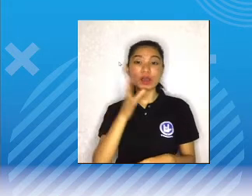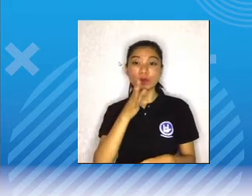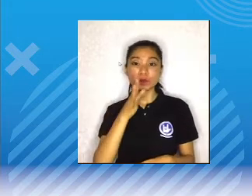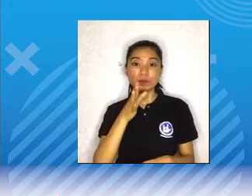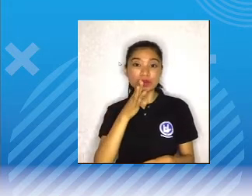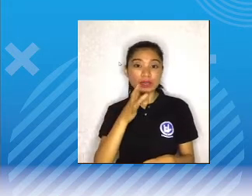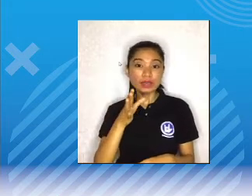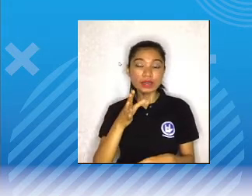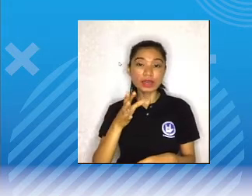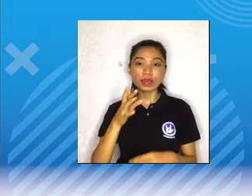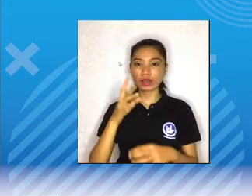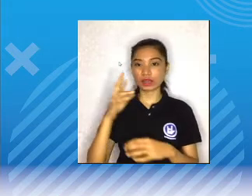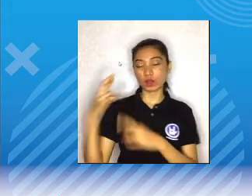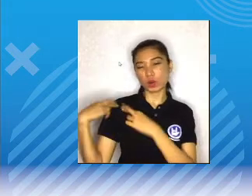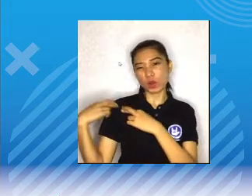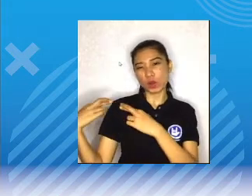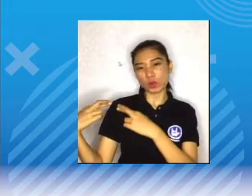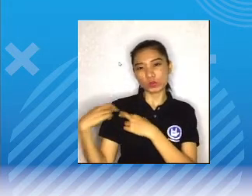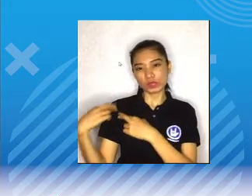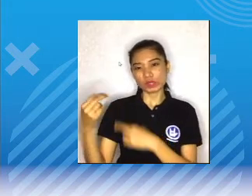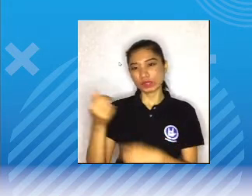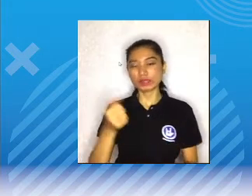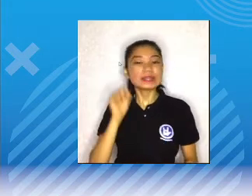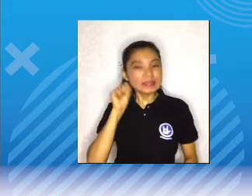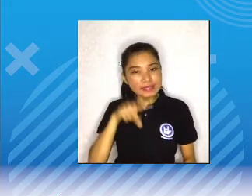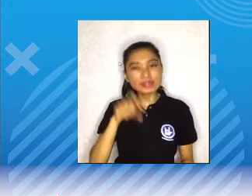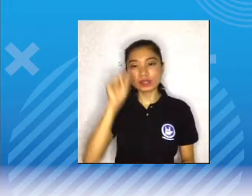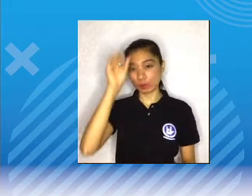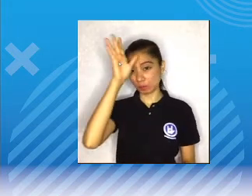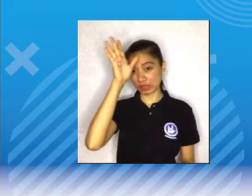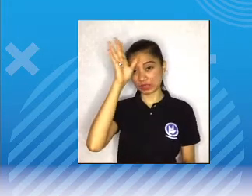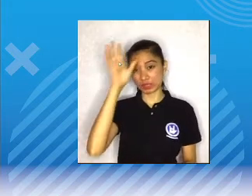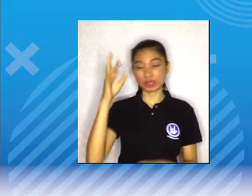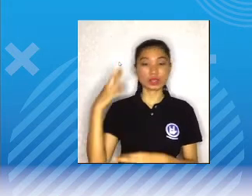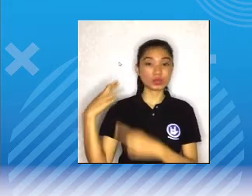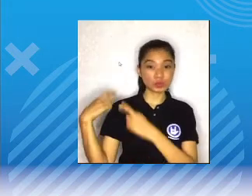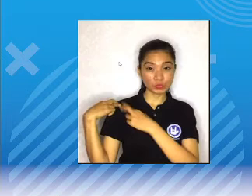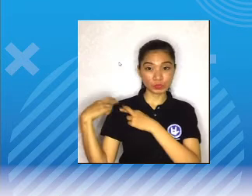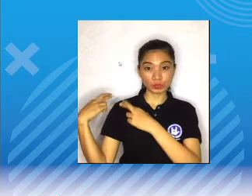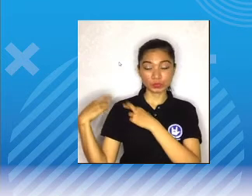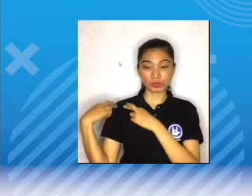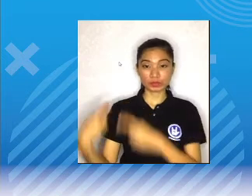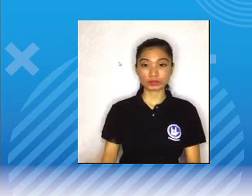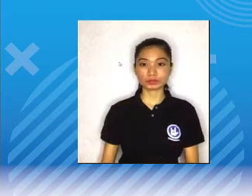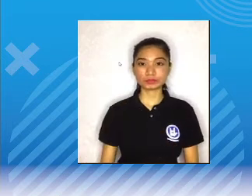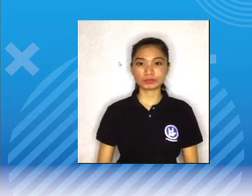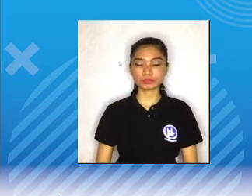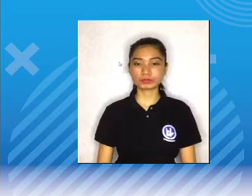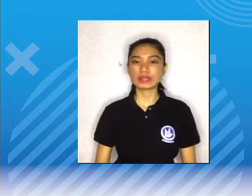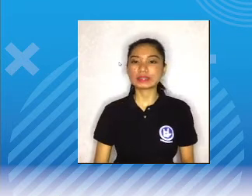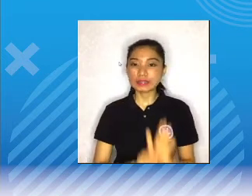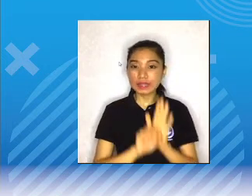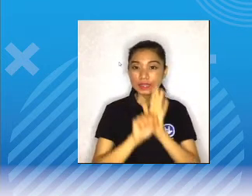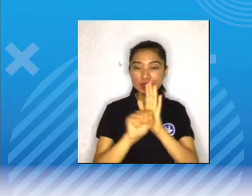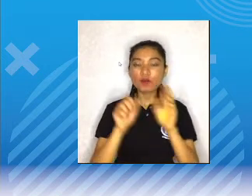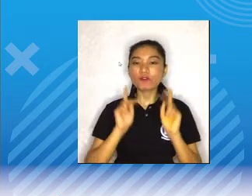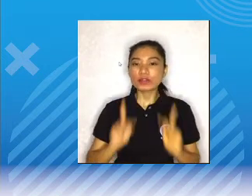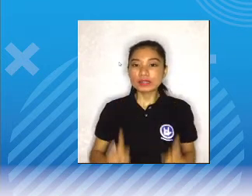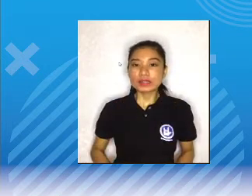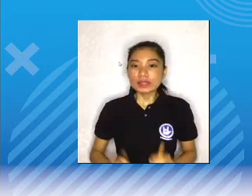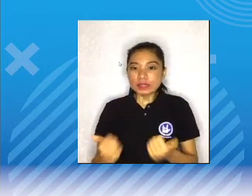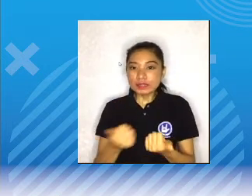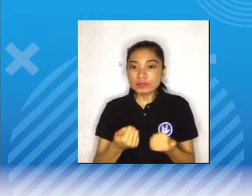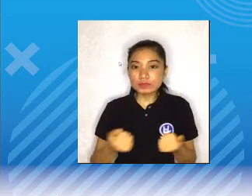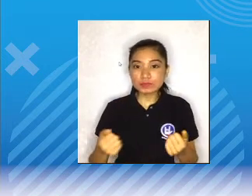So, yung mga rituals na yon and even those physical spaces, yun yung